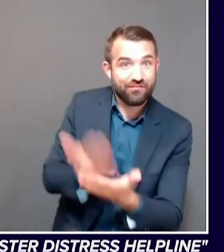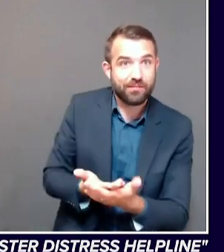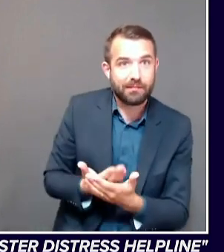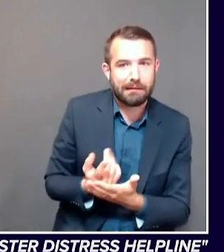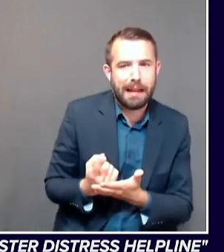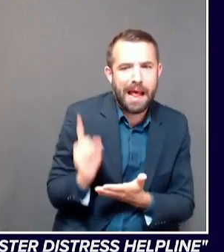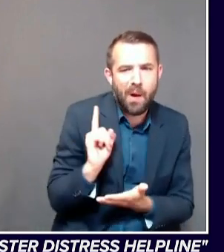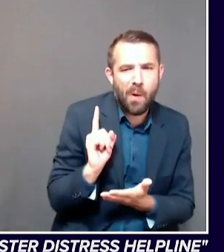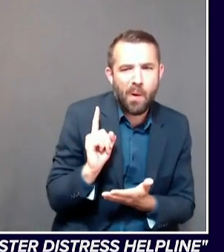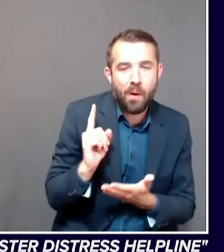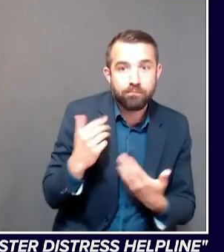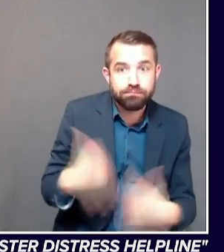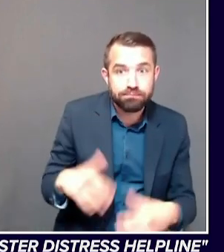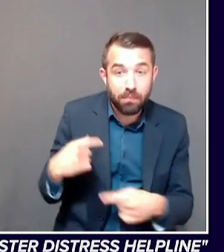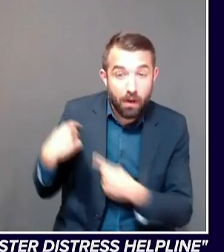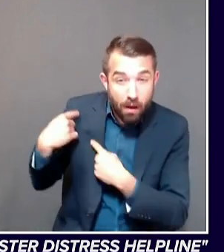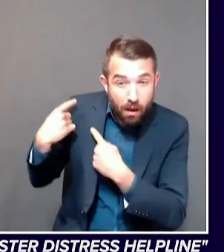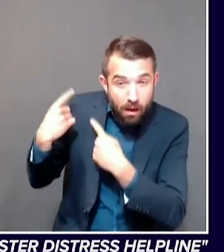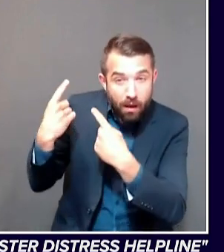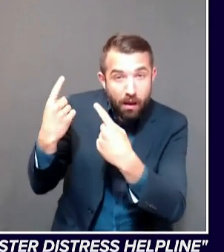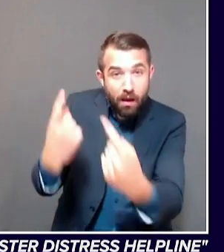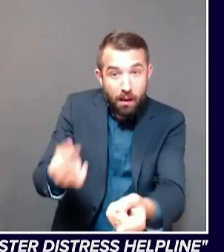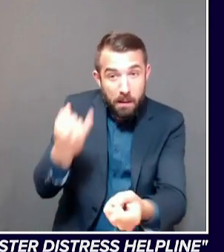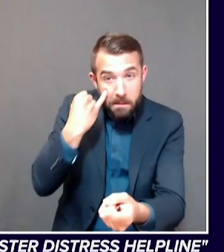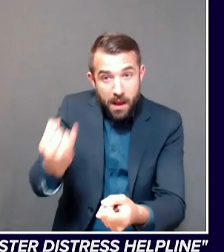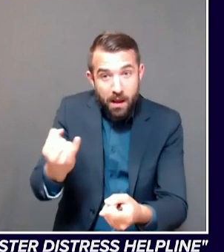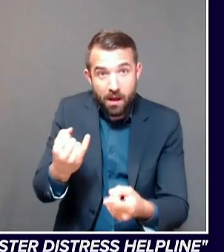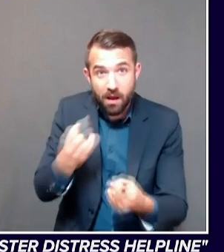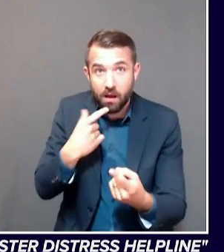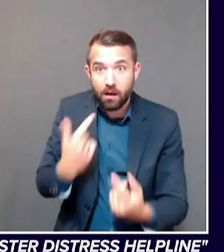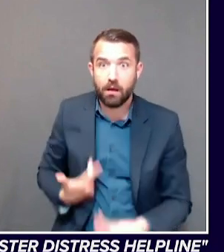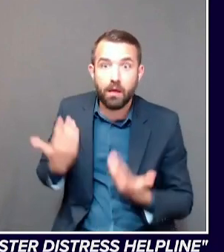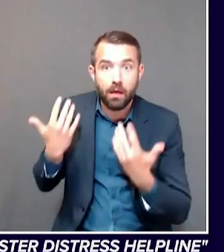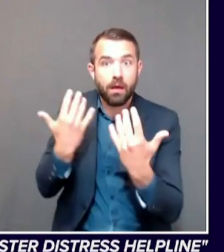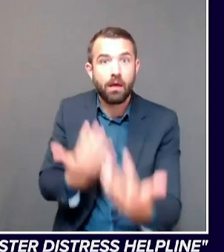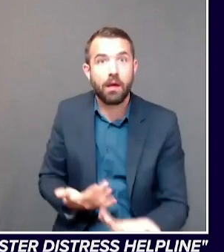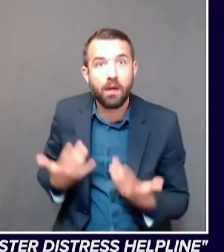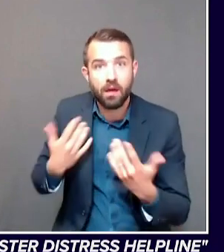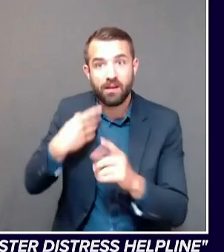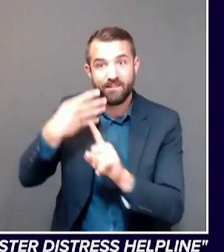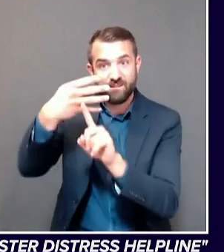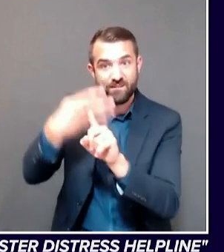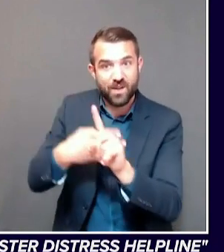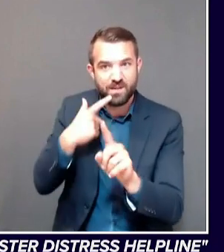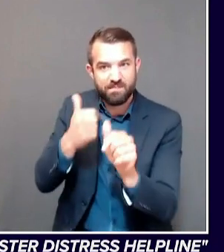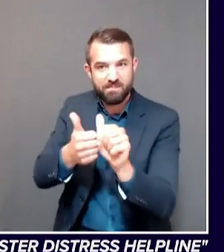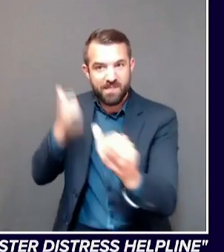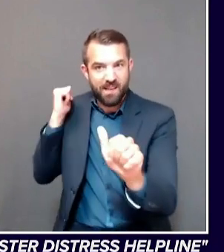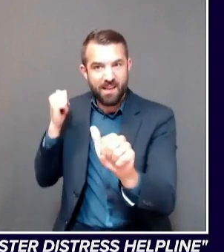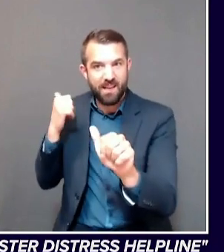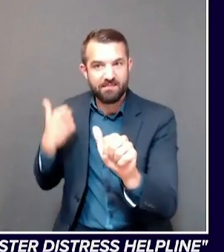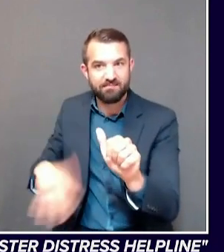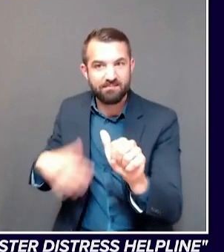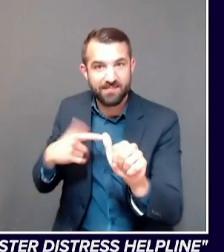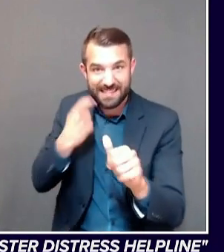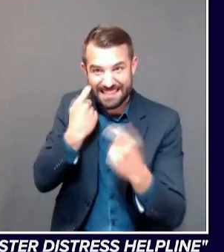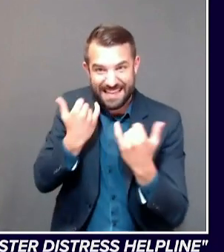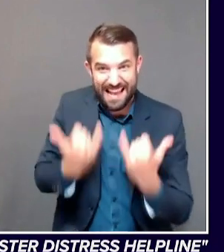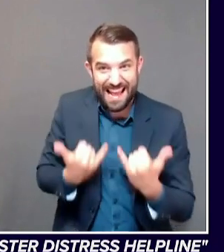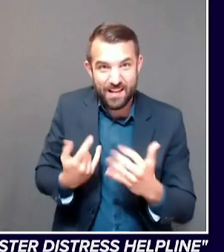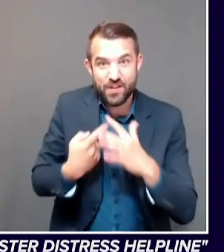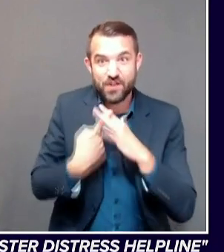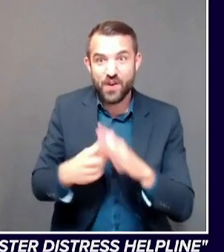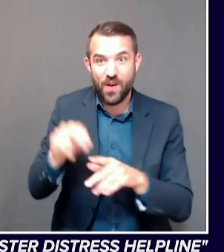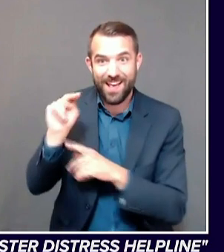supply chains to deliver this fit testing to us, we would be 4 months behind in our work. But instead, thanks to